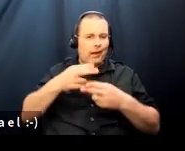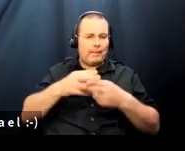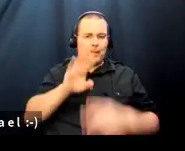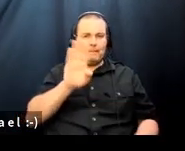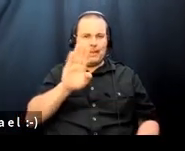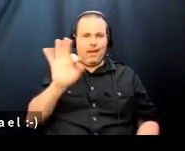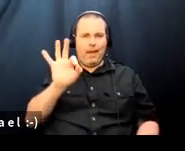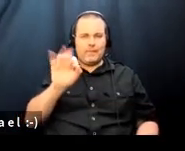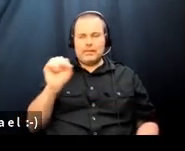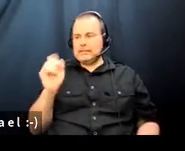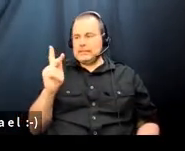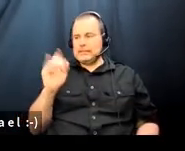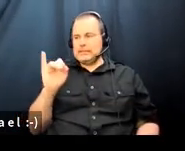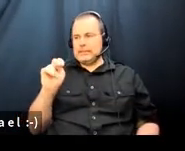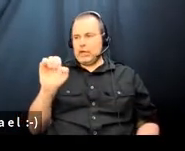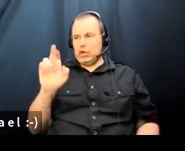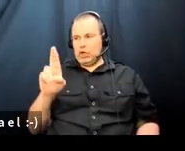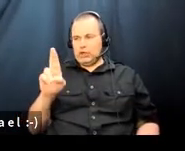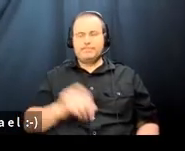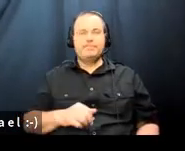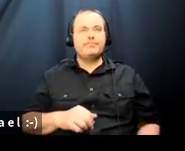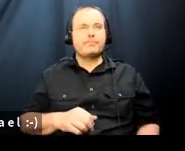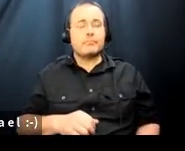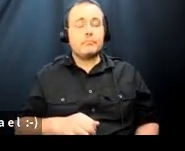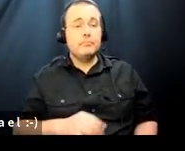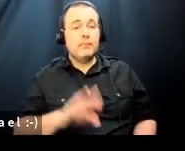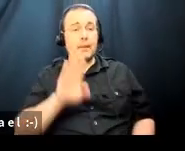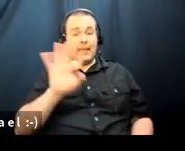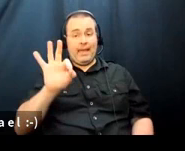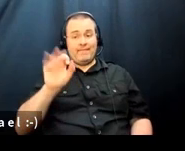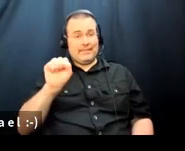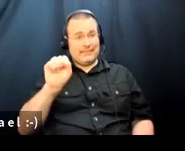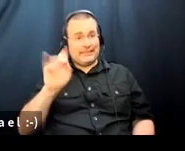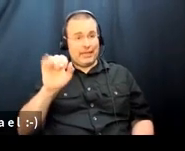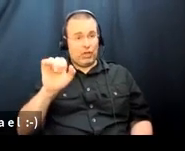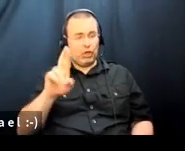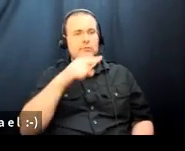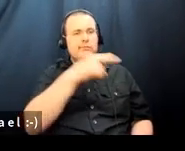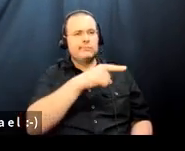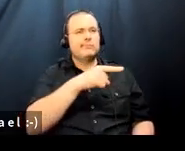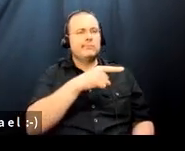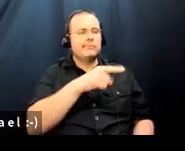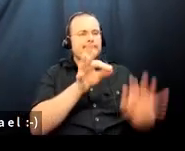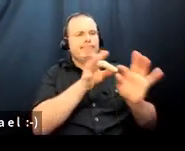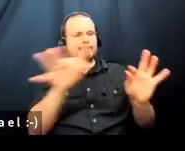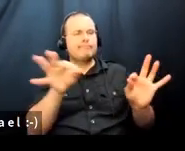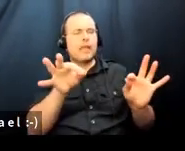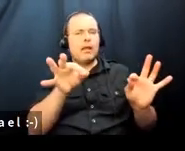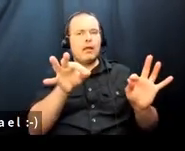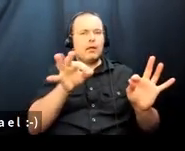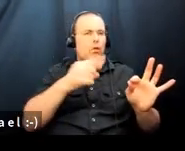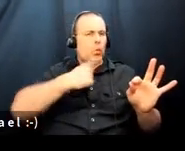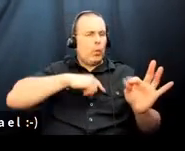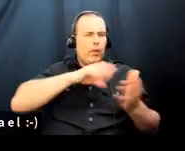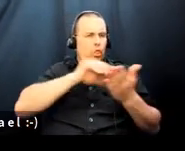Skinner. And B.F. Skinner said that we learn best through reinforcement,